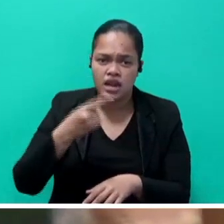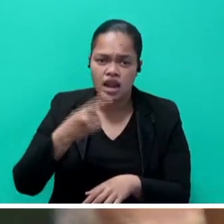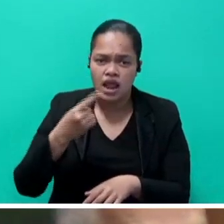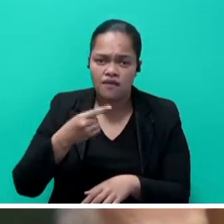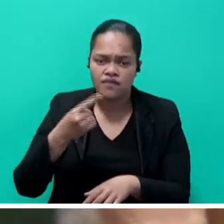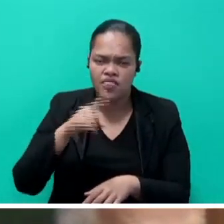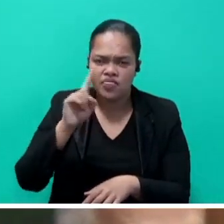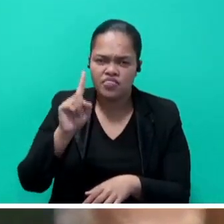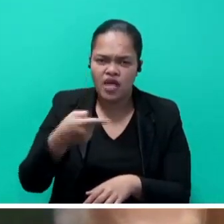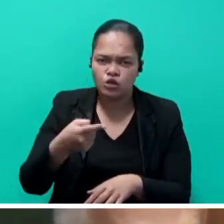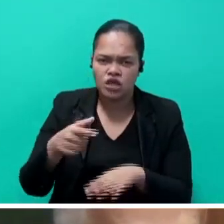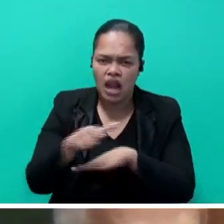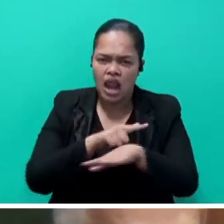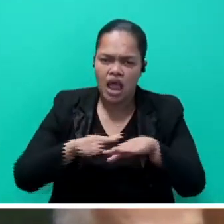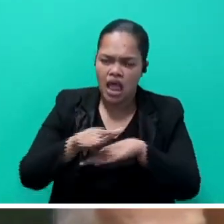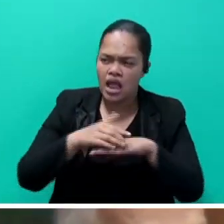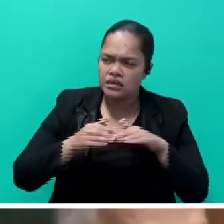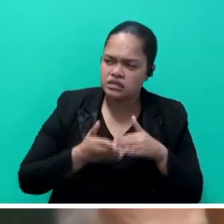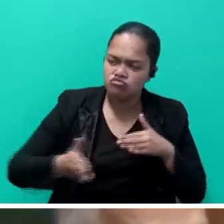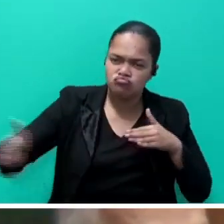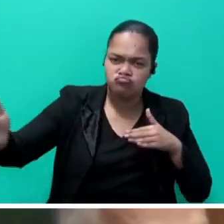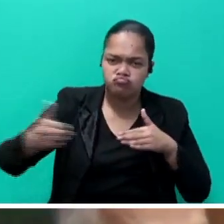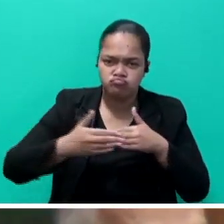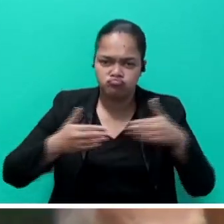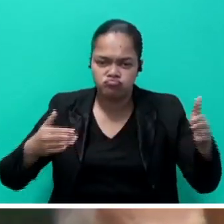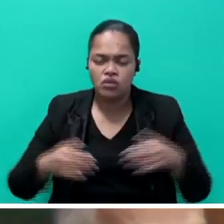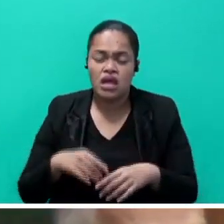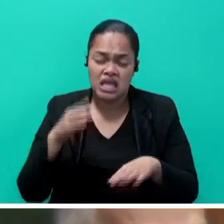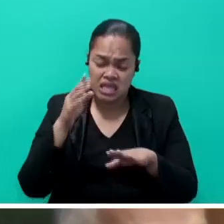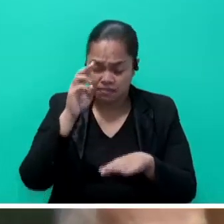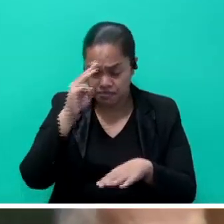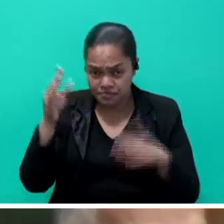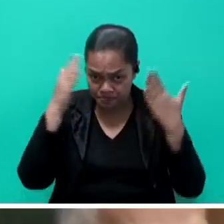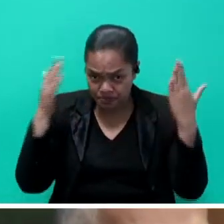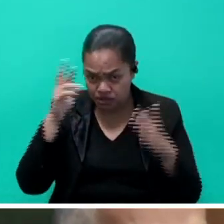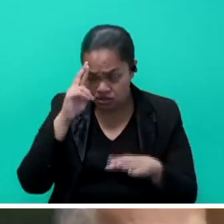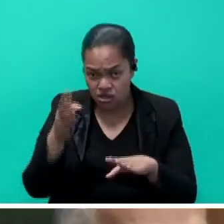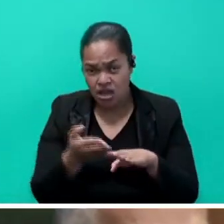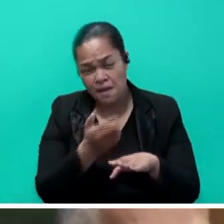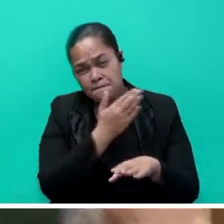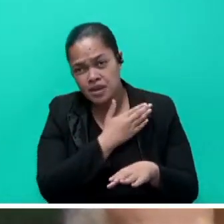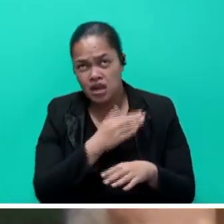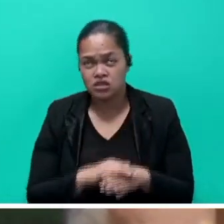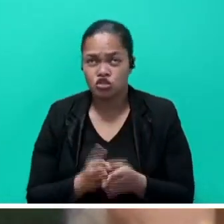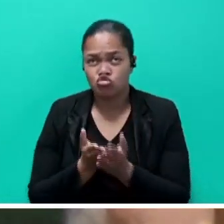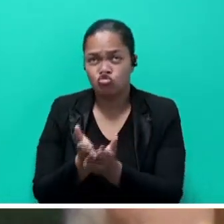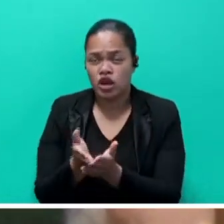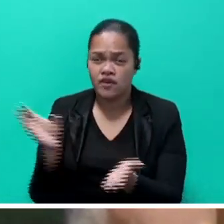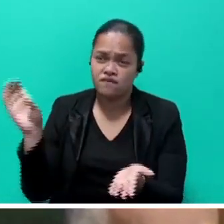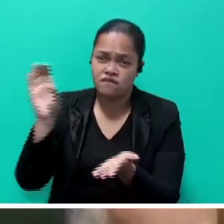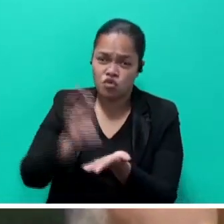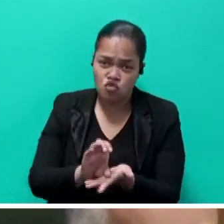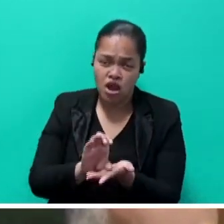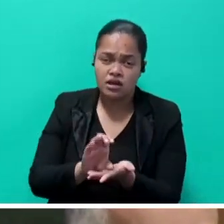hectares. Mr. Speaker, sir, in the past, drainage subsidy funds through the grant